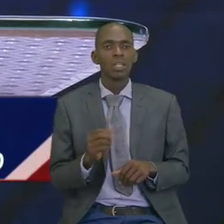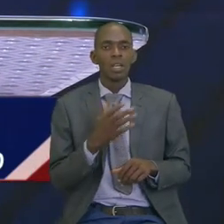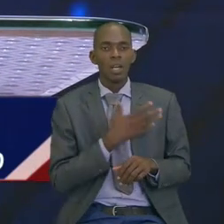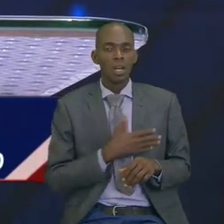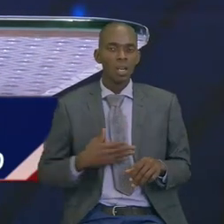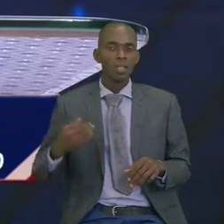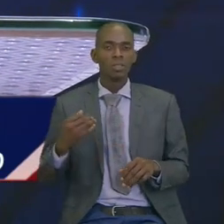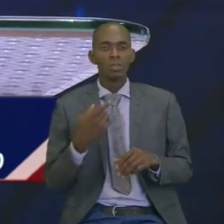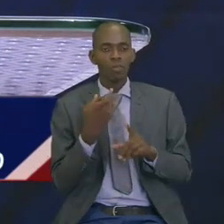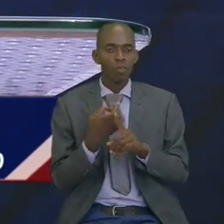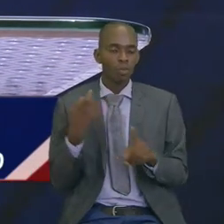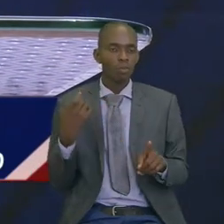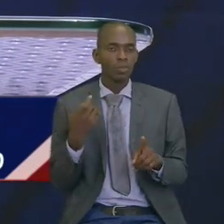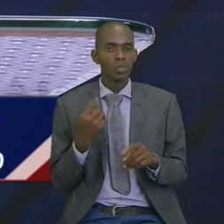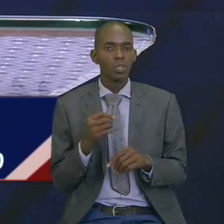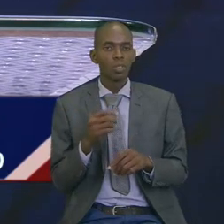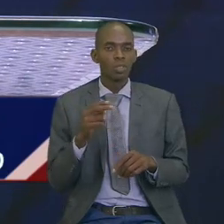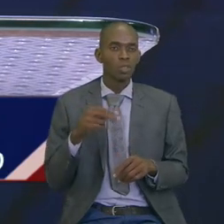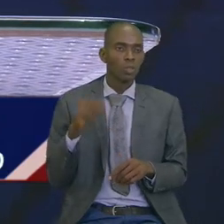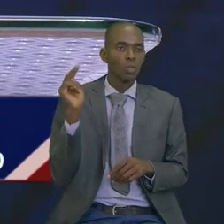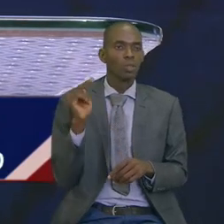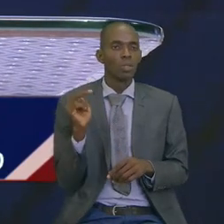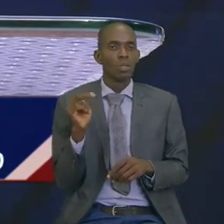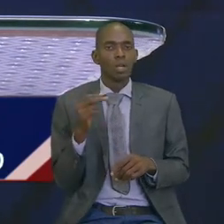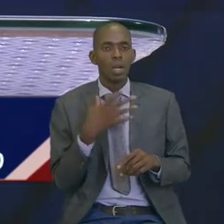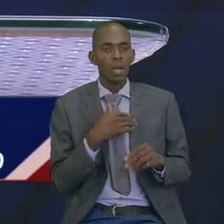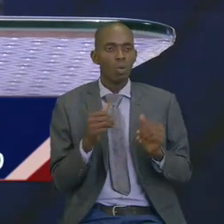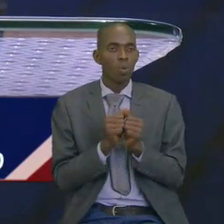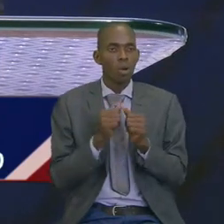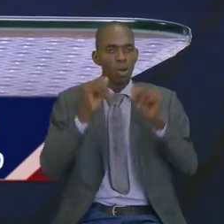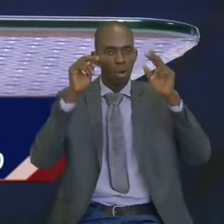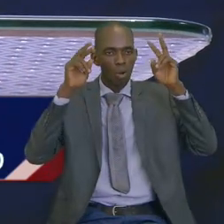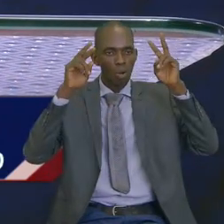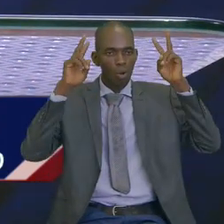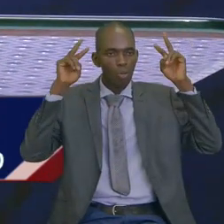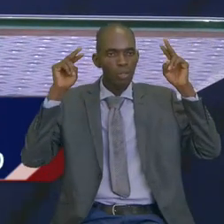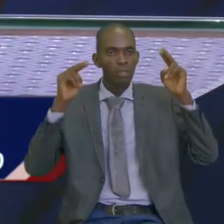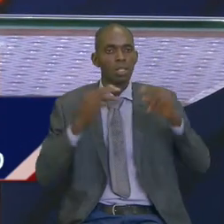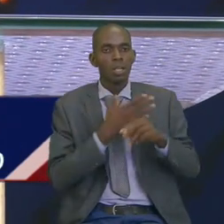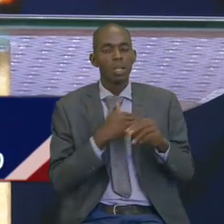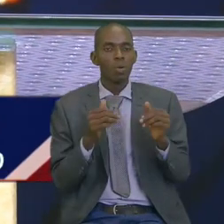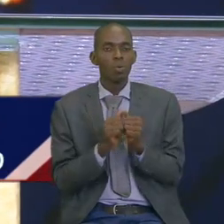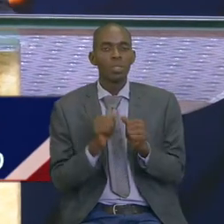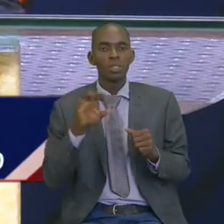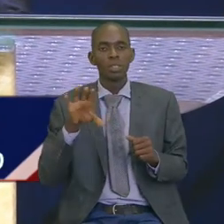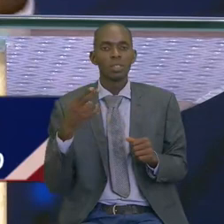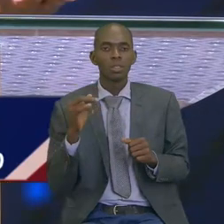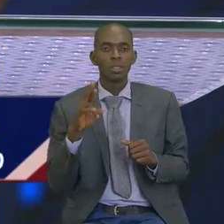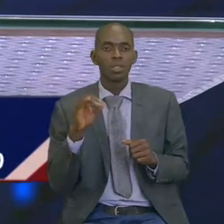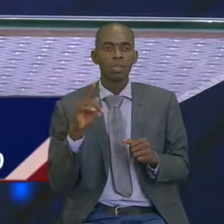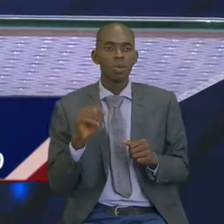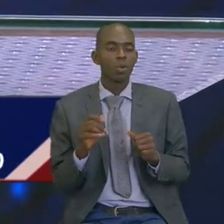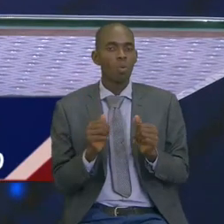with chariots and with horsemen and companies and much people. See,